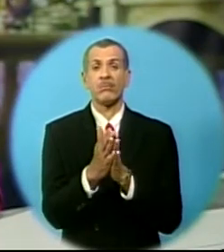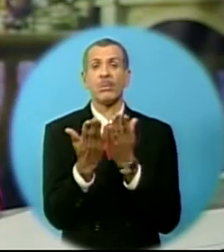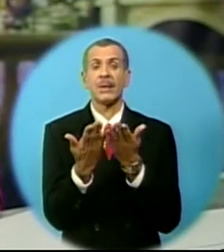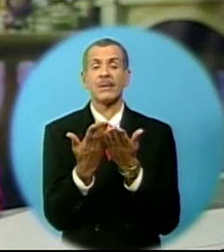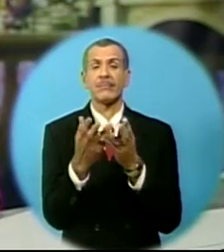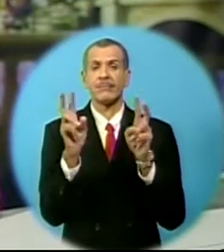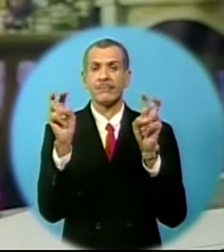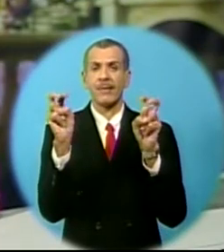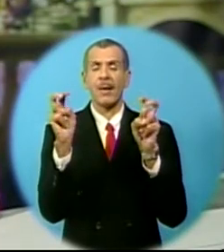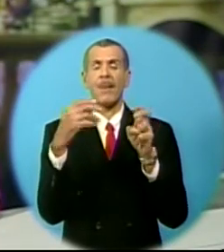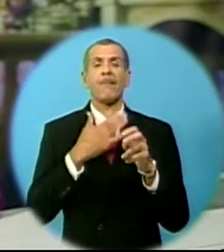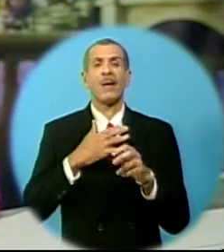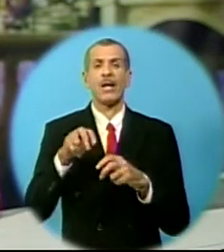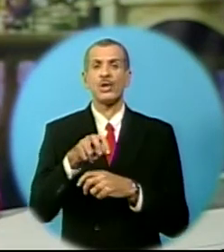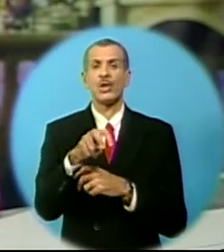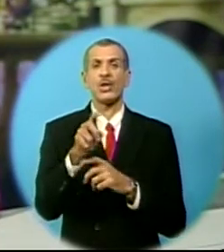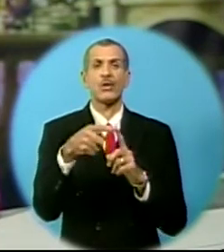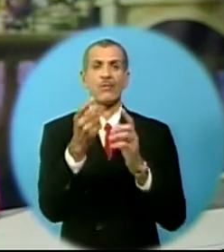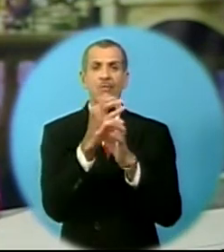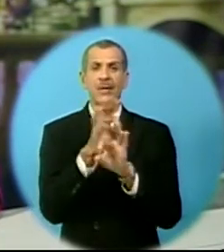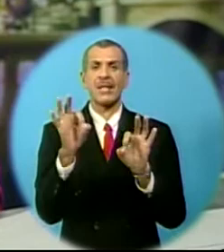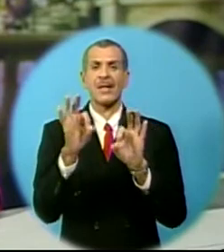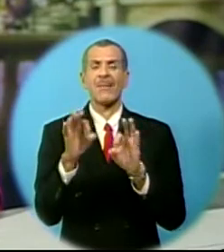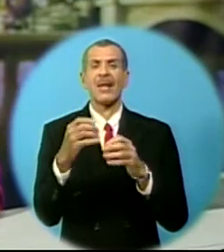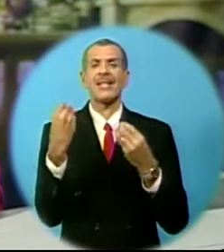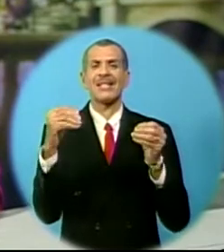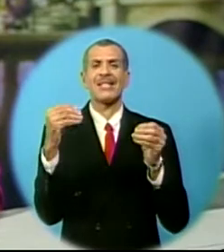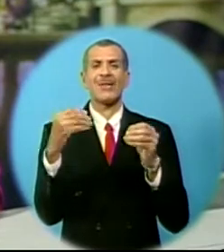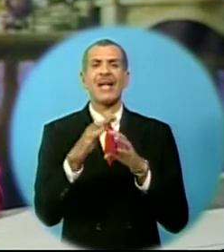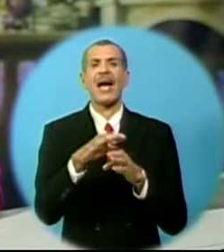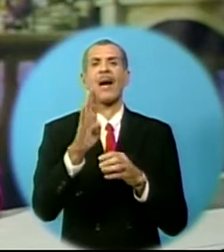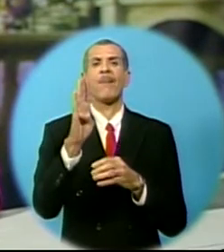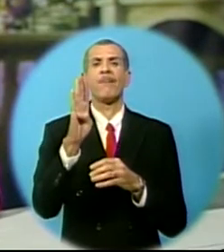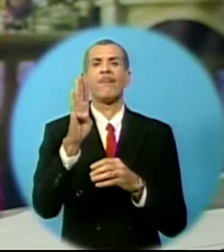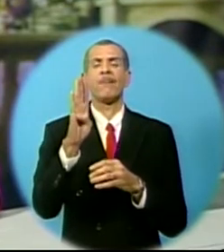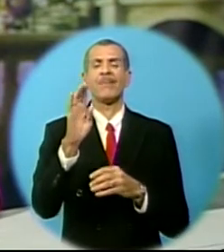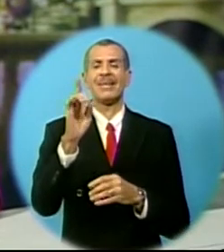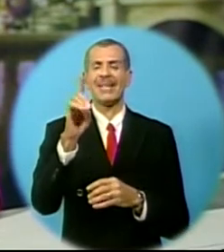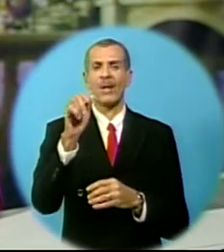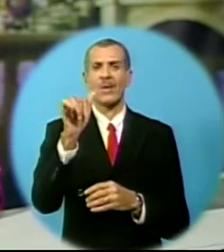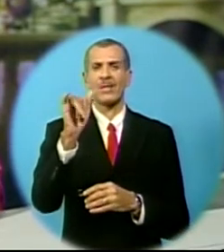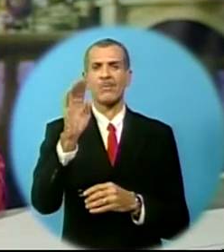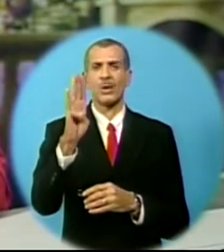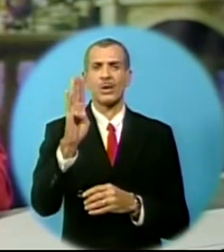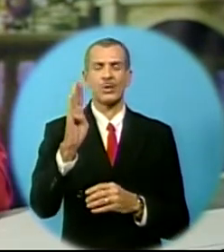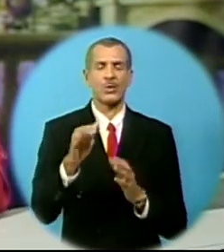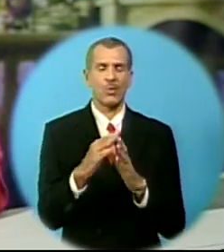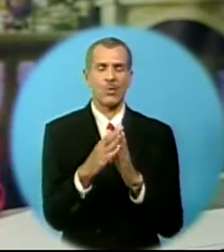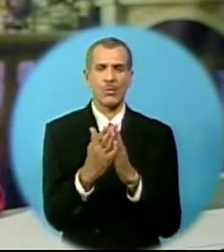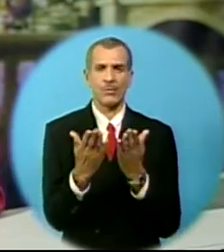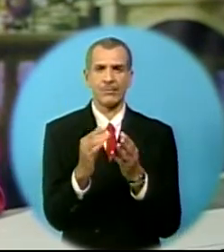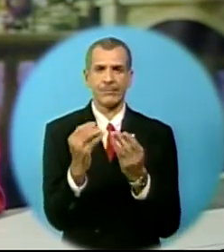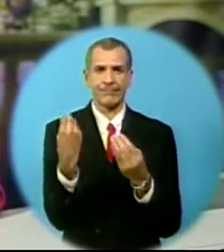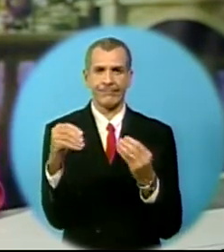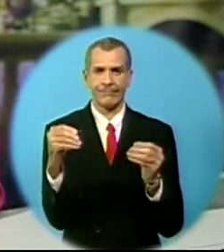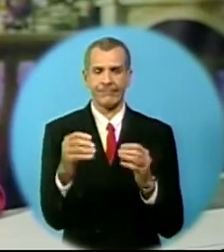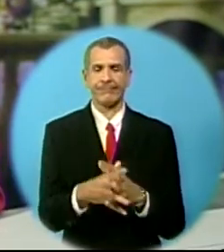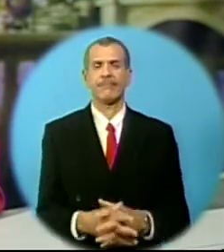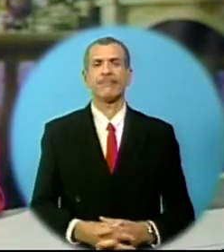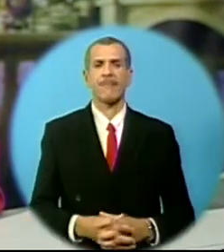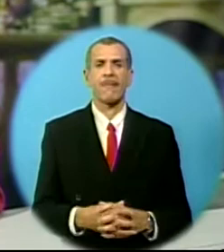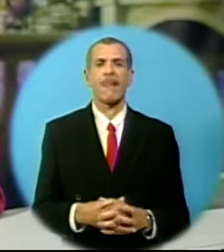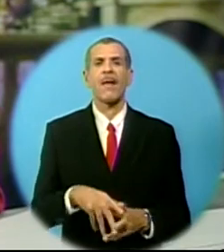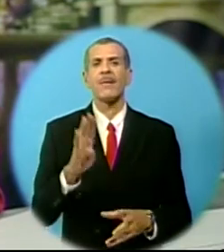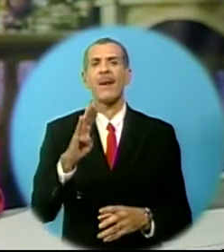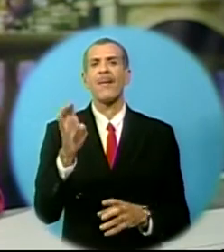to Freedom, is available at Day's Bookstore and the author himself. The Barbados culinary team